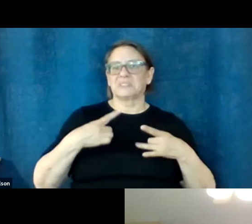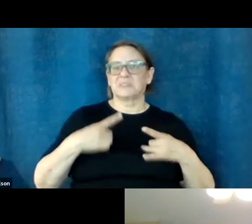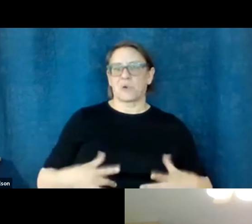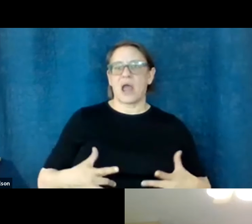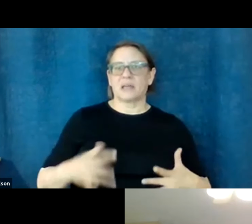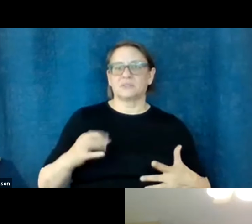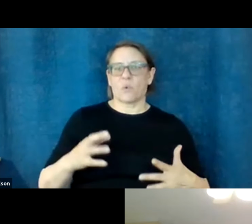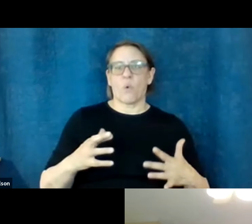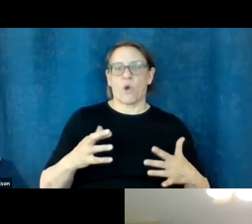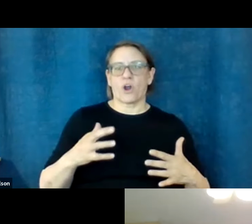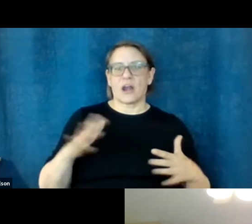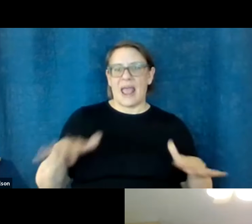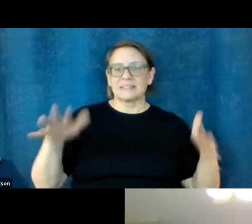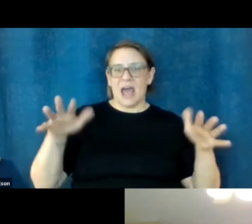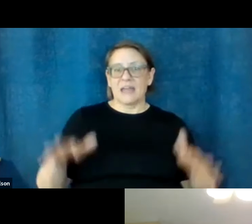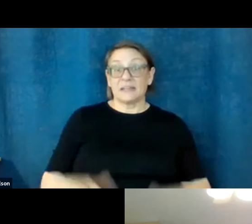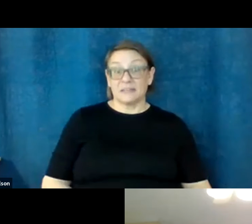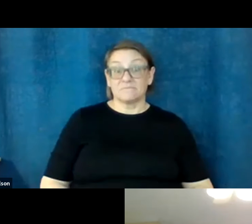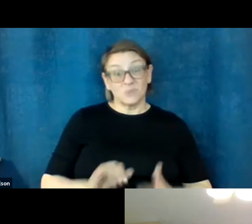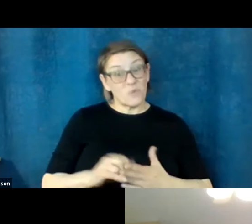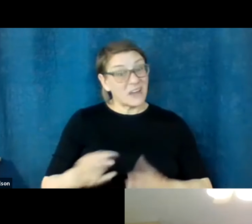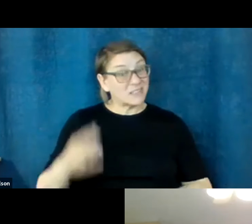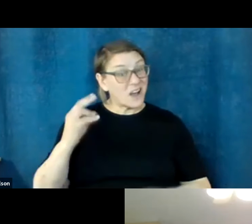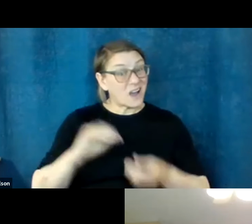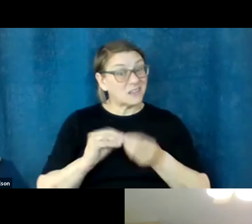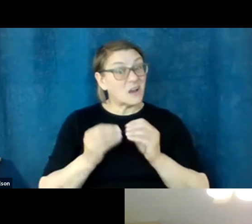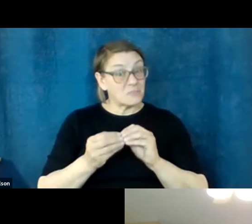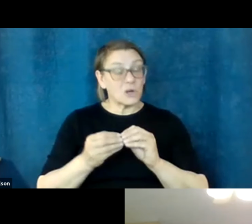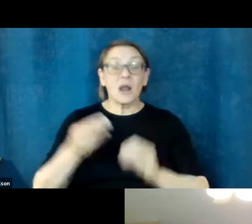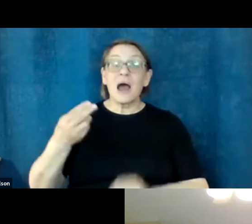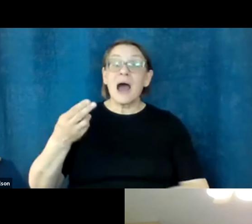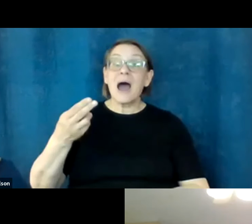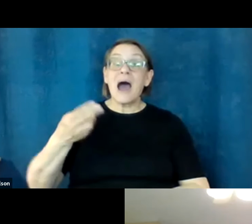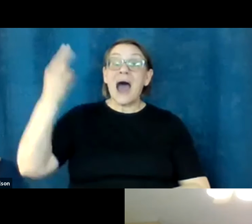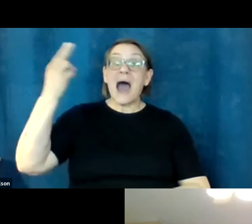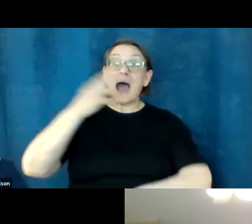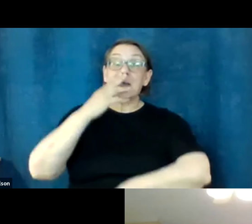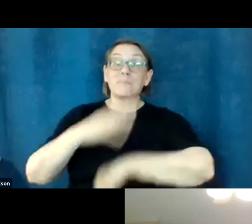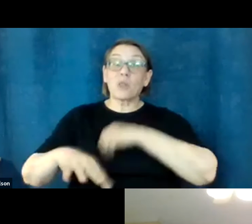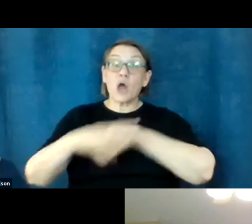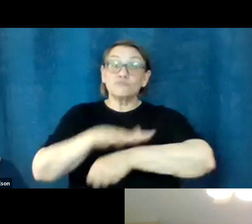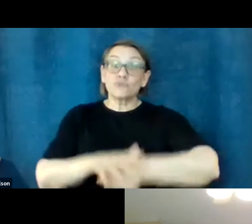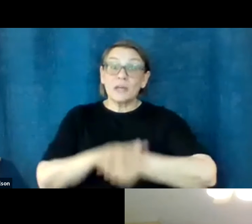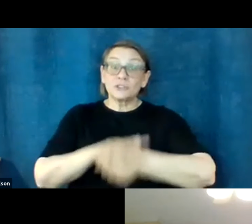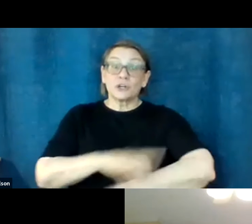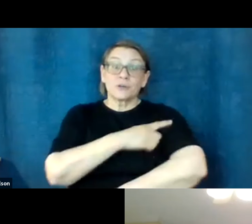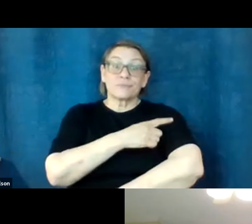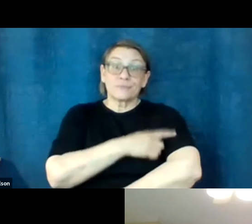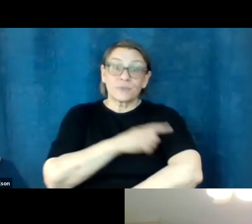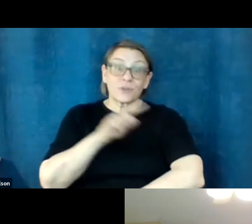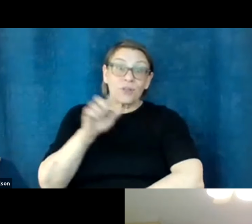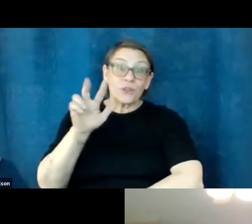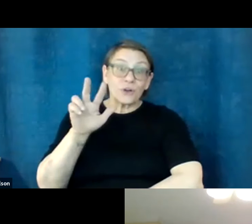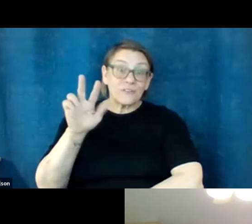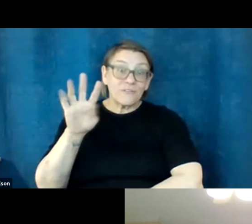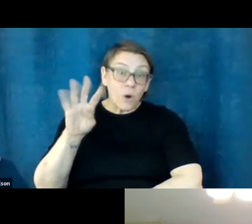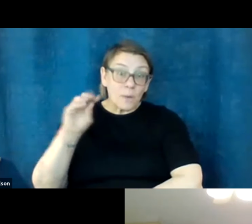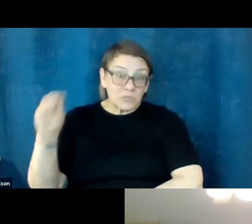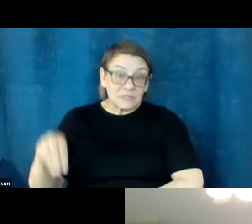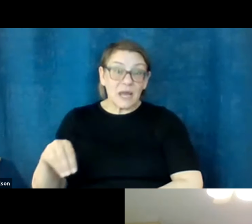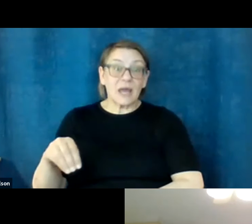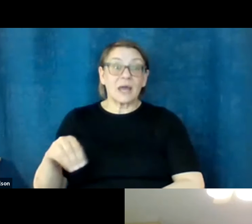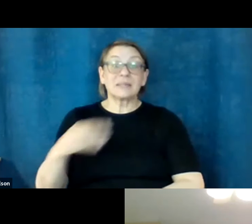um, has been diagnosed, um, hypertension, 34%, arthritis, 35%,